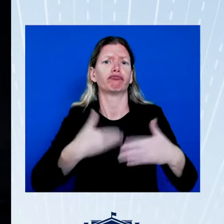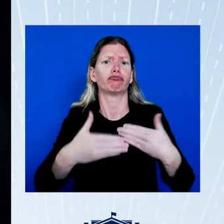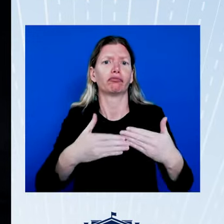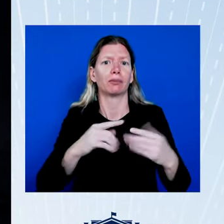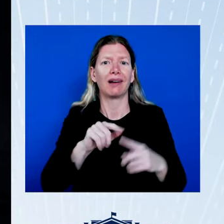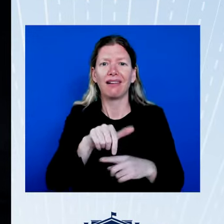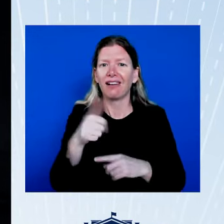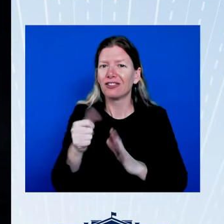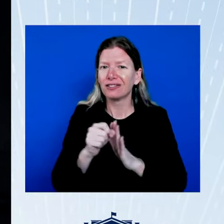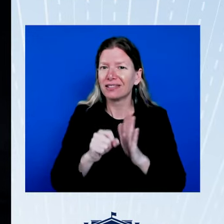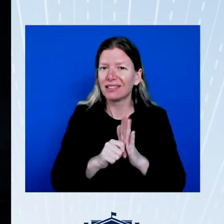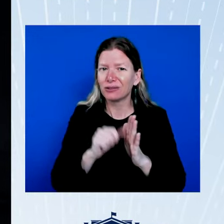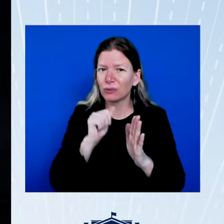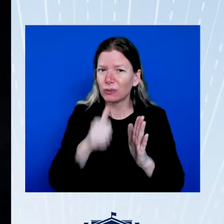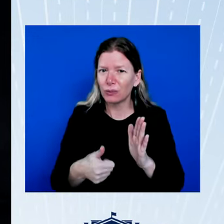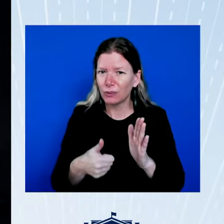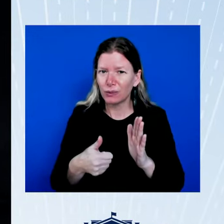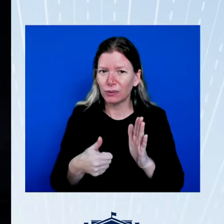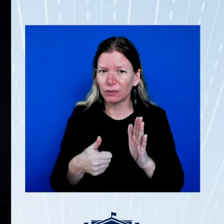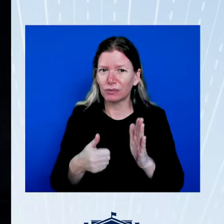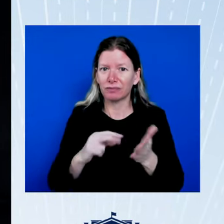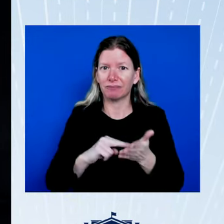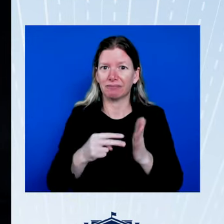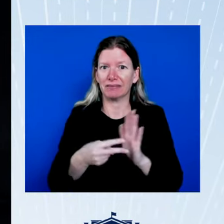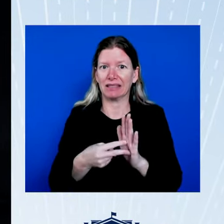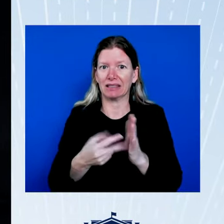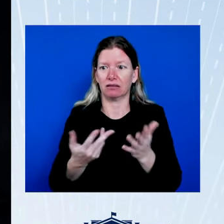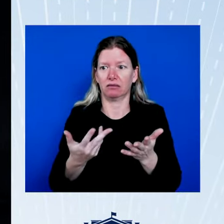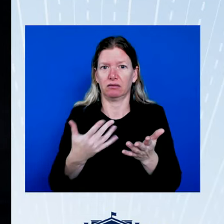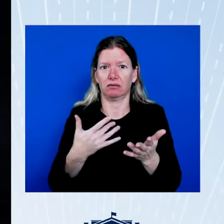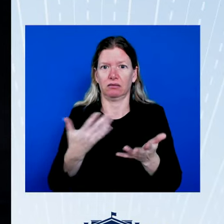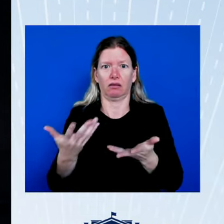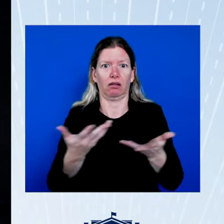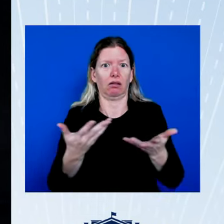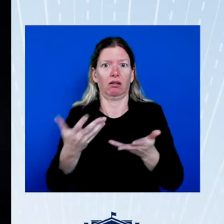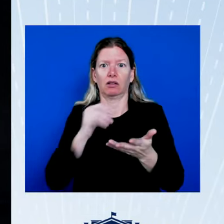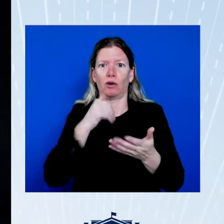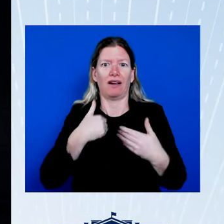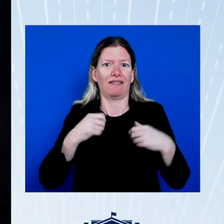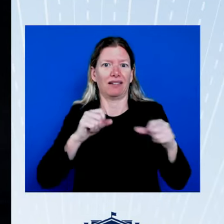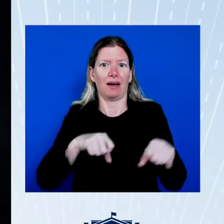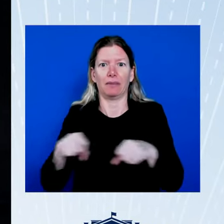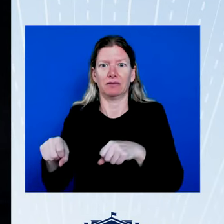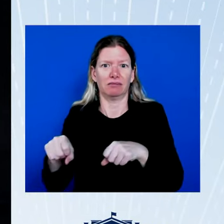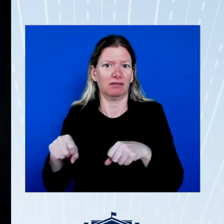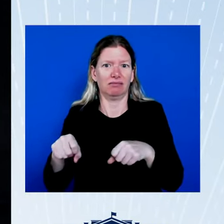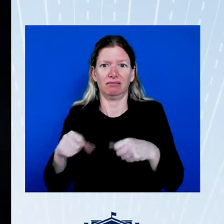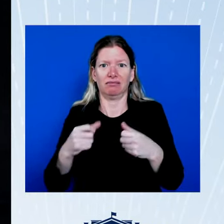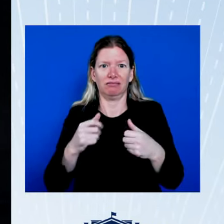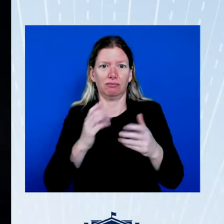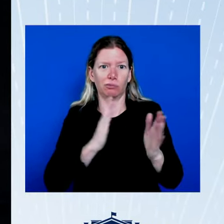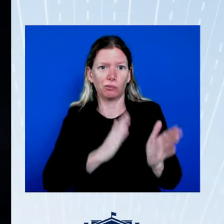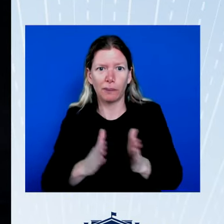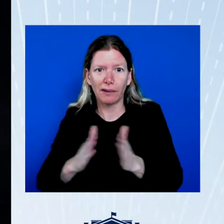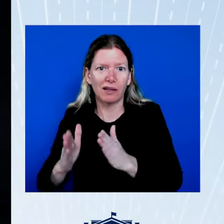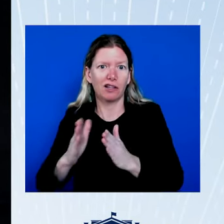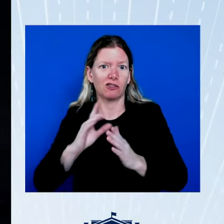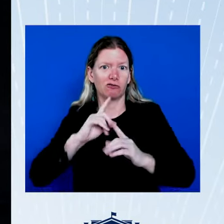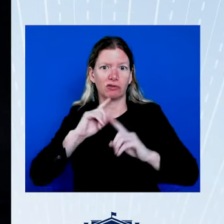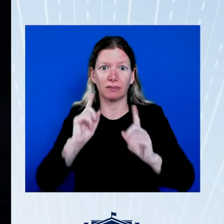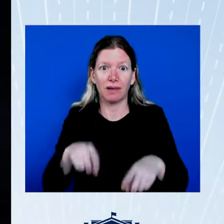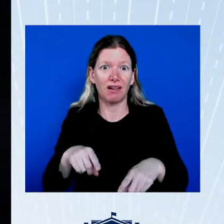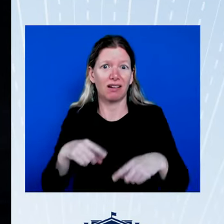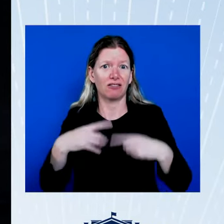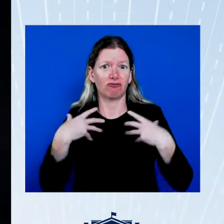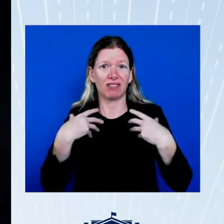less capacity to prepare for, respond to, recover, and rebuild when a disaster strikes. And we have seen